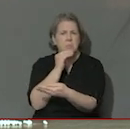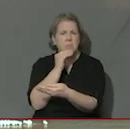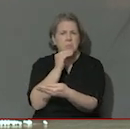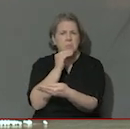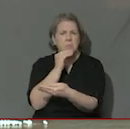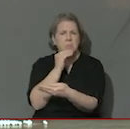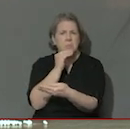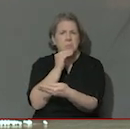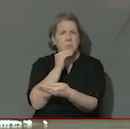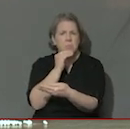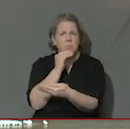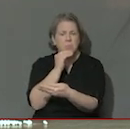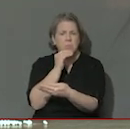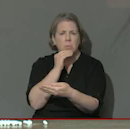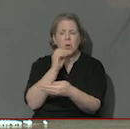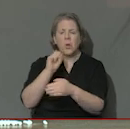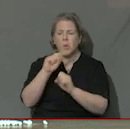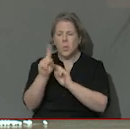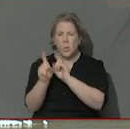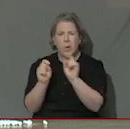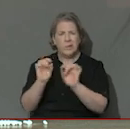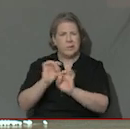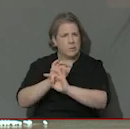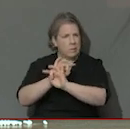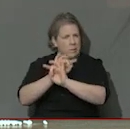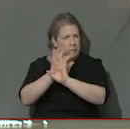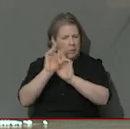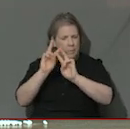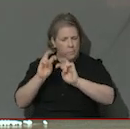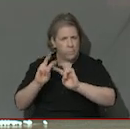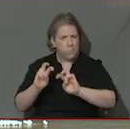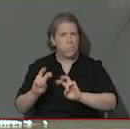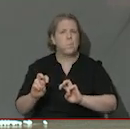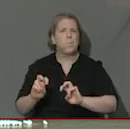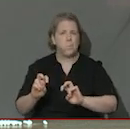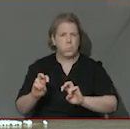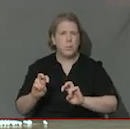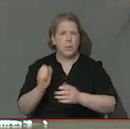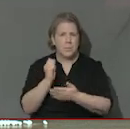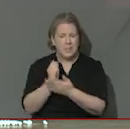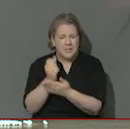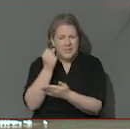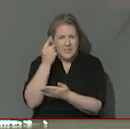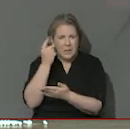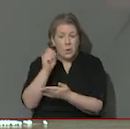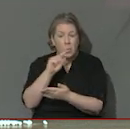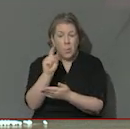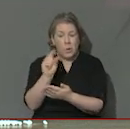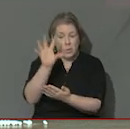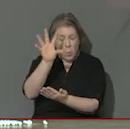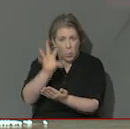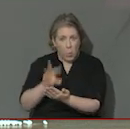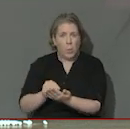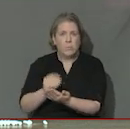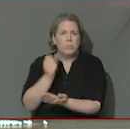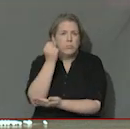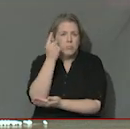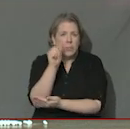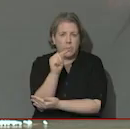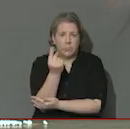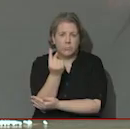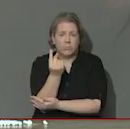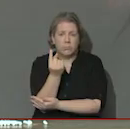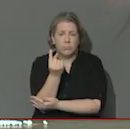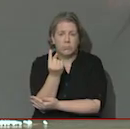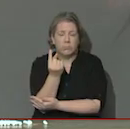question as a whole. We're not going to do with the income statement and then finish that and then go to the next part. We do the whole question. So we see, they say you